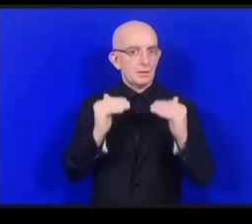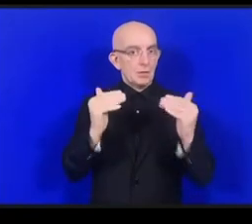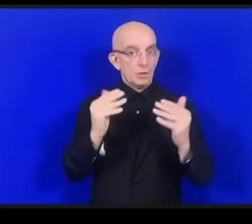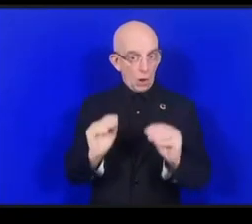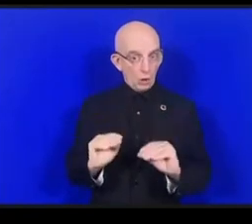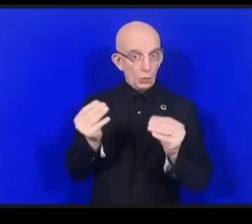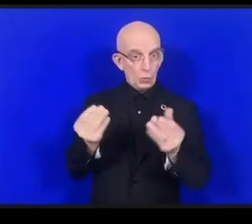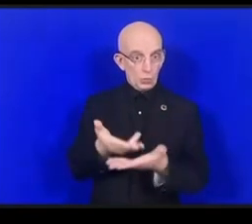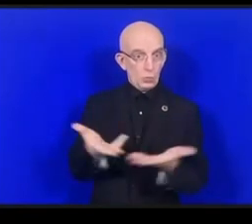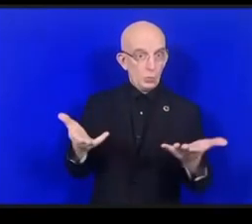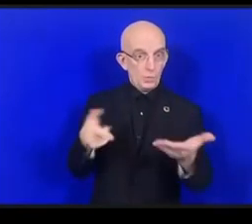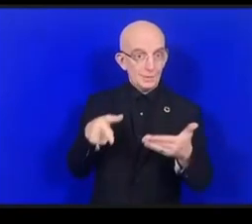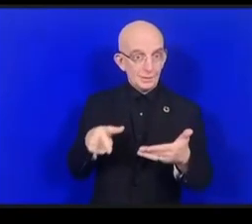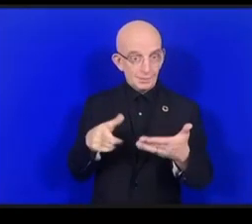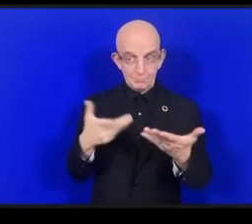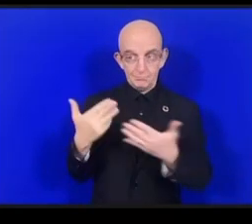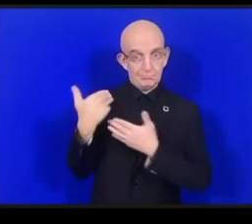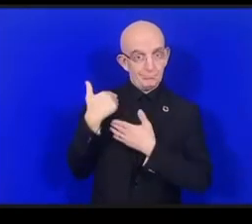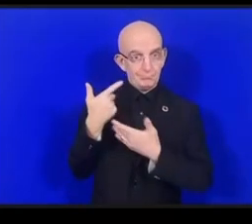young people? Please, Theo.